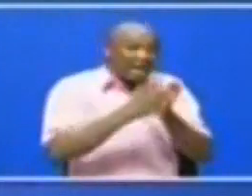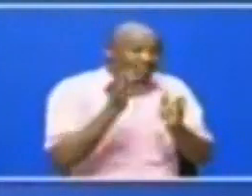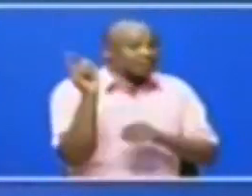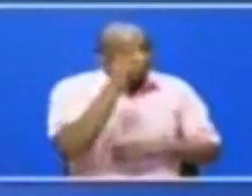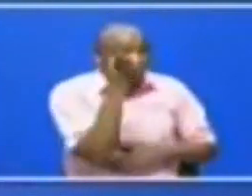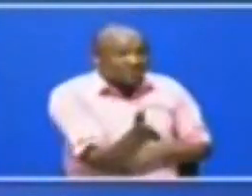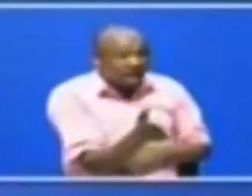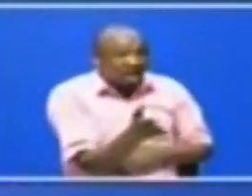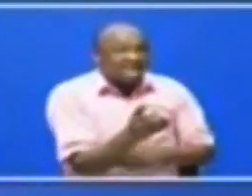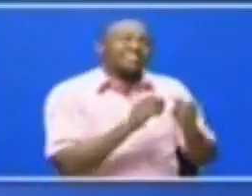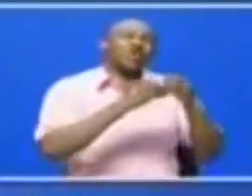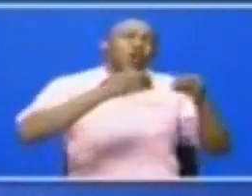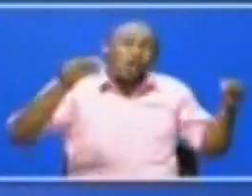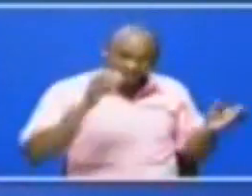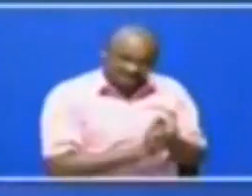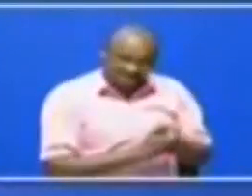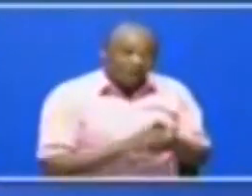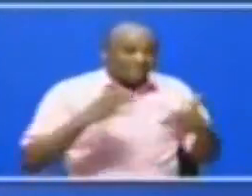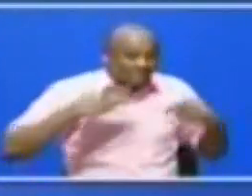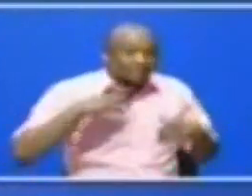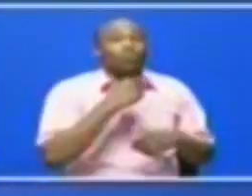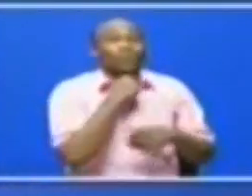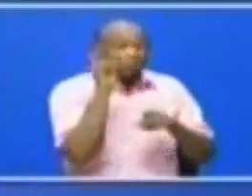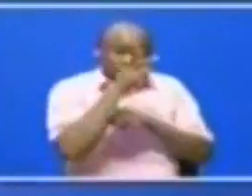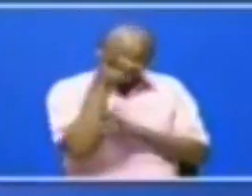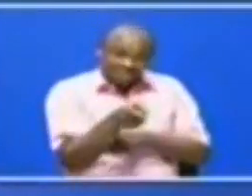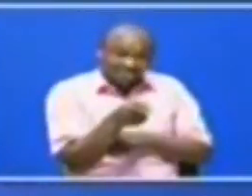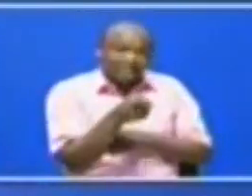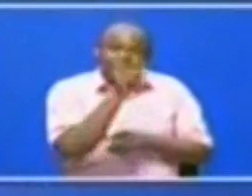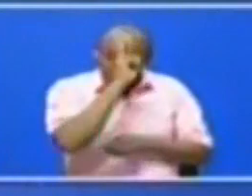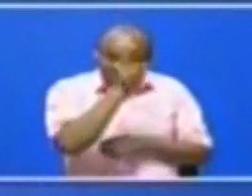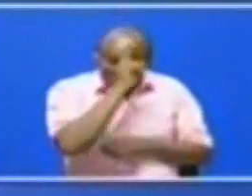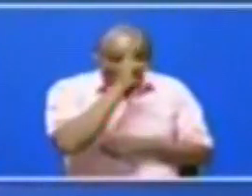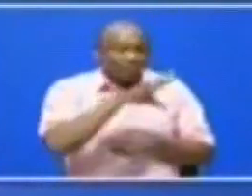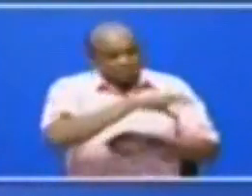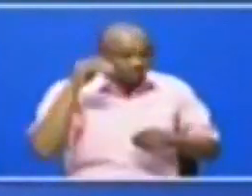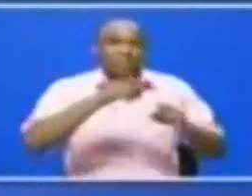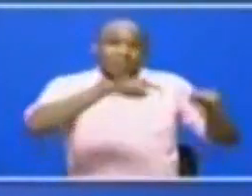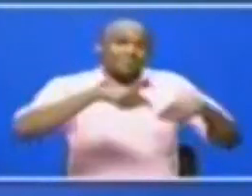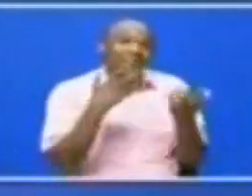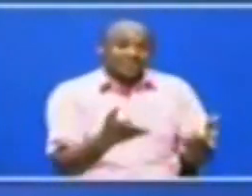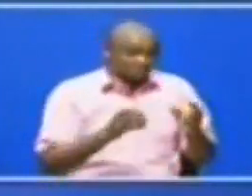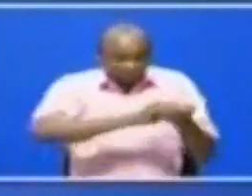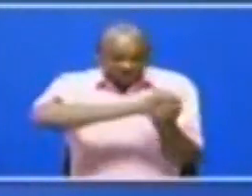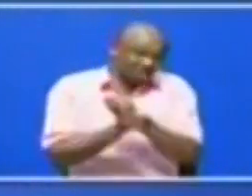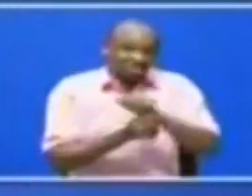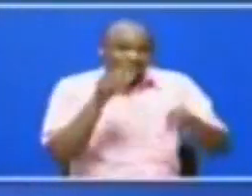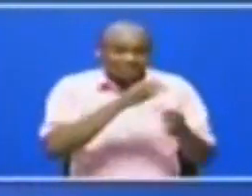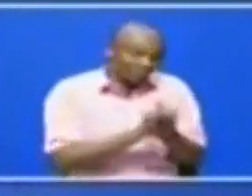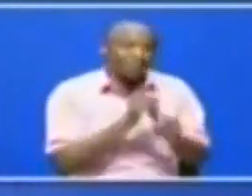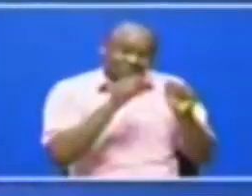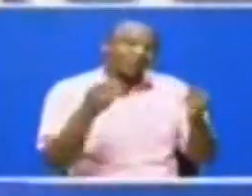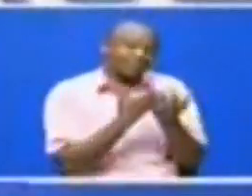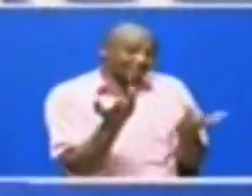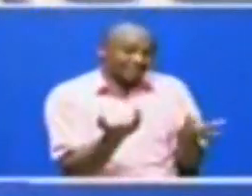Nairobi is very long for the people who want to use those same police to hijack those ballot papers to swing an election on either